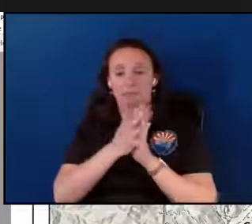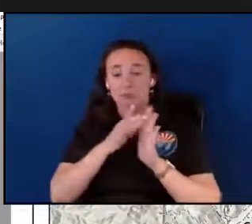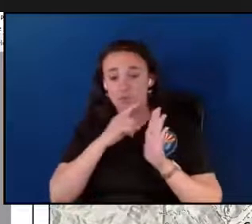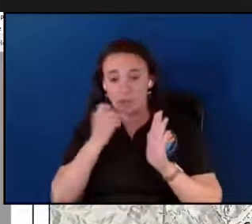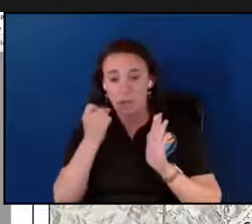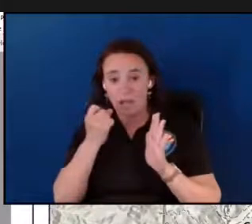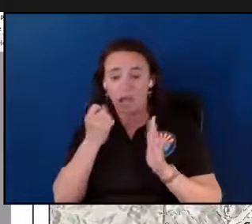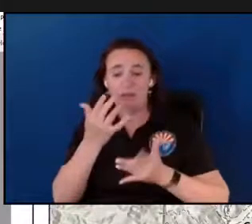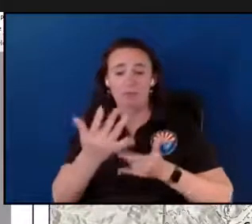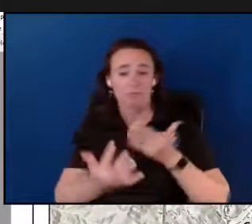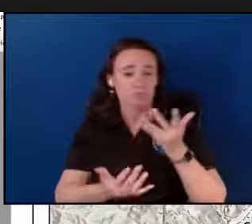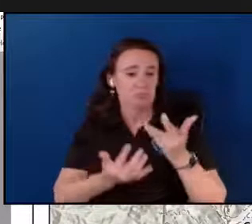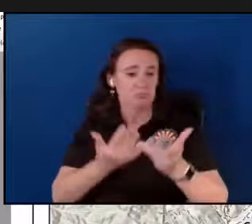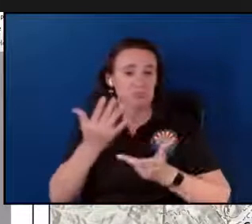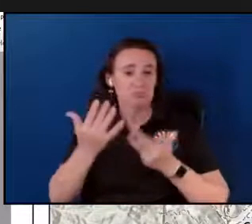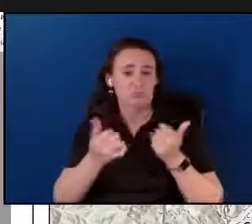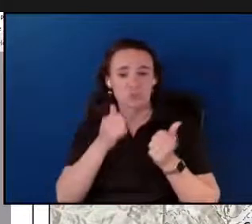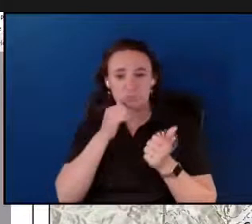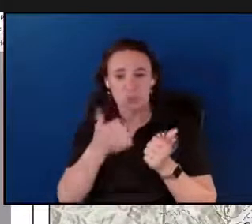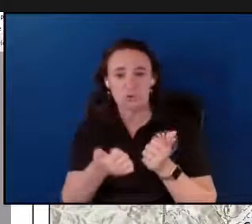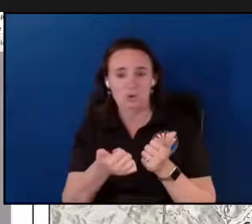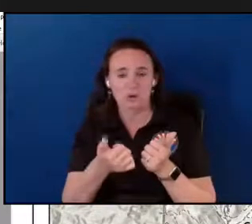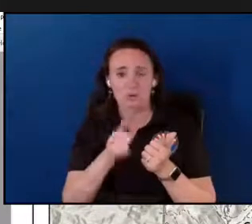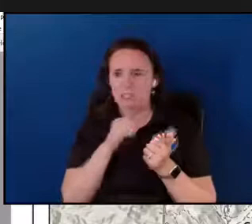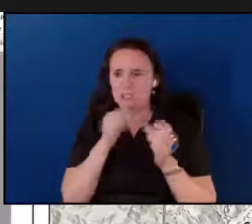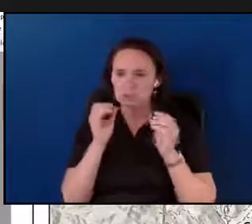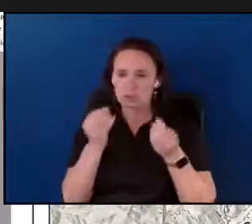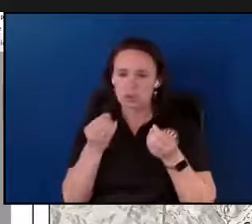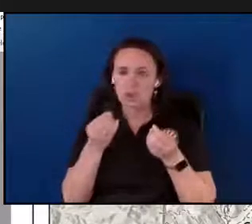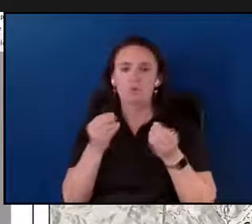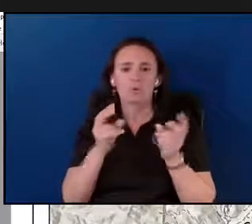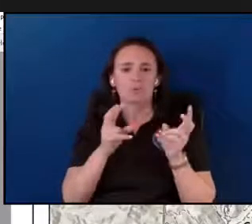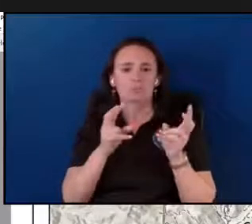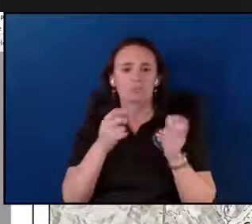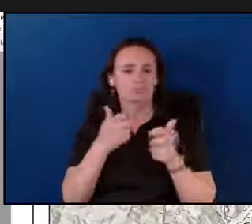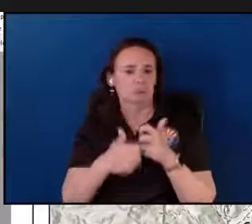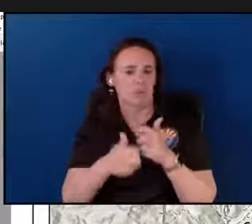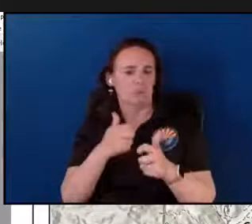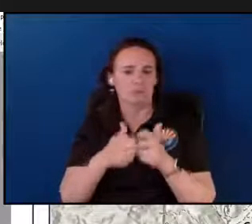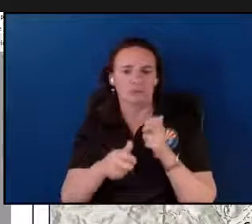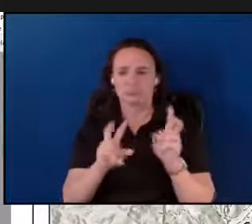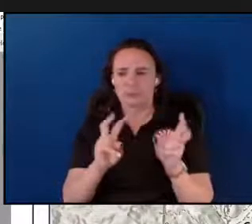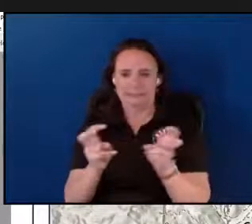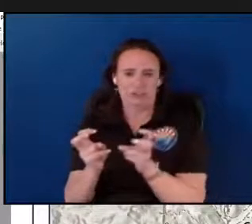they'll cause any issues, but you probably will see some more